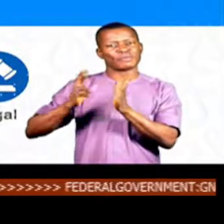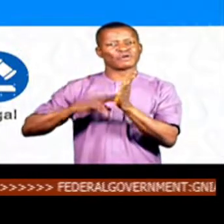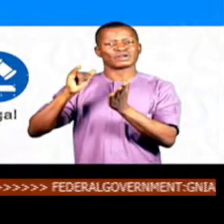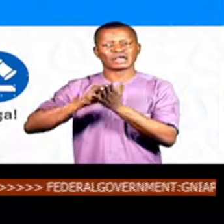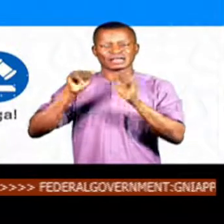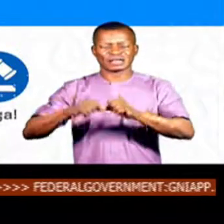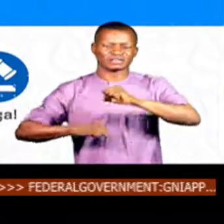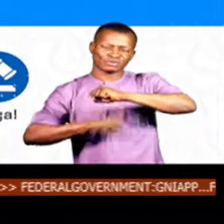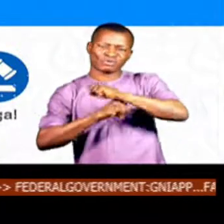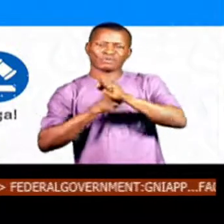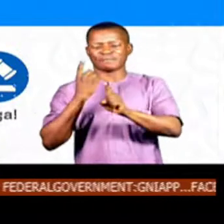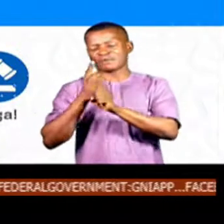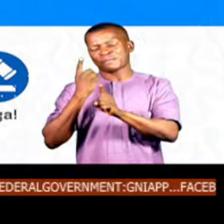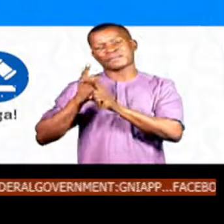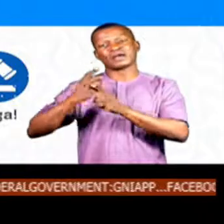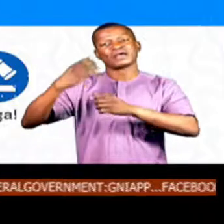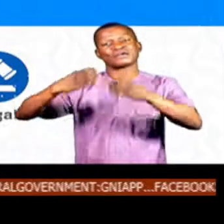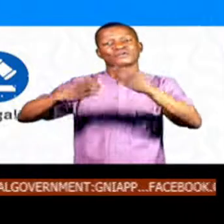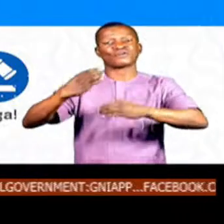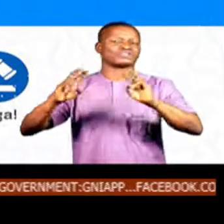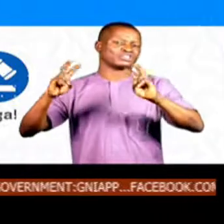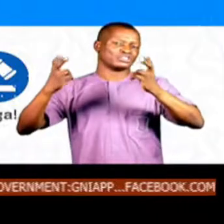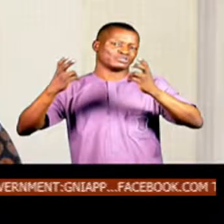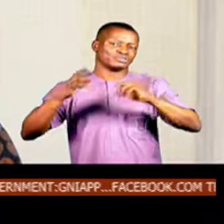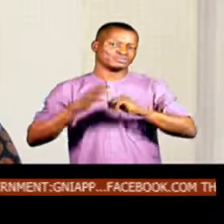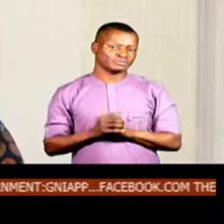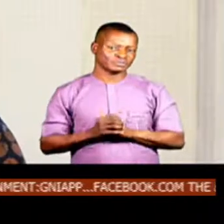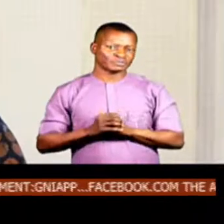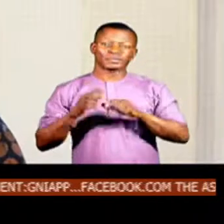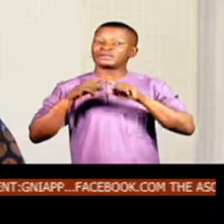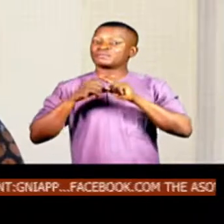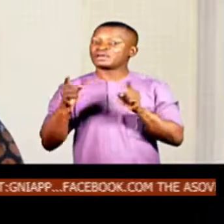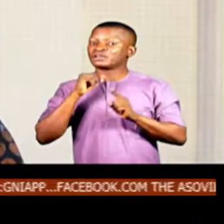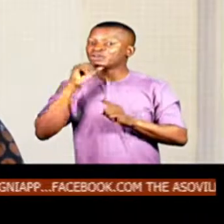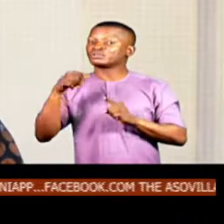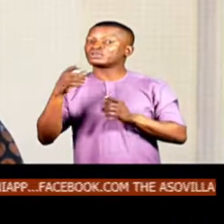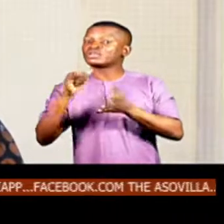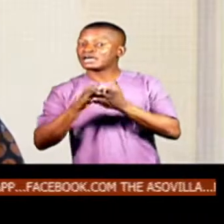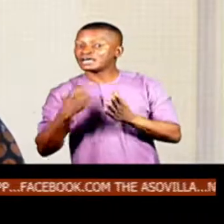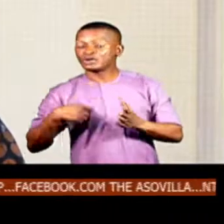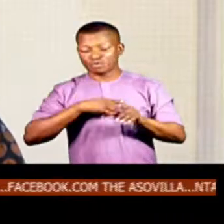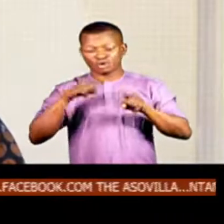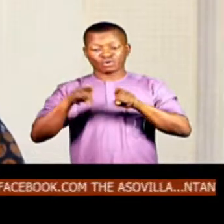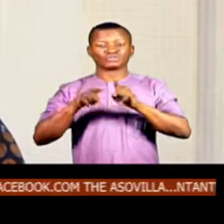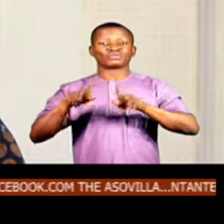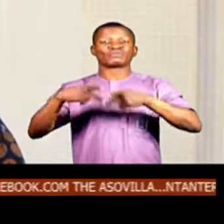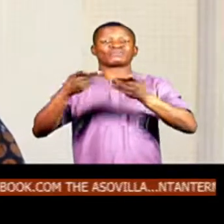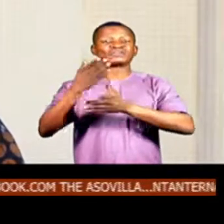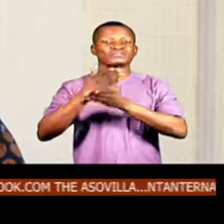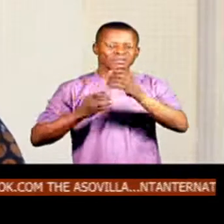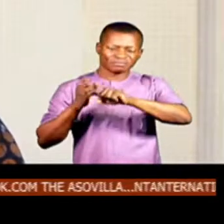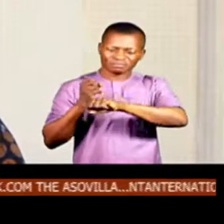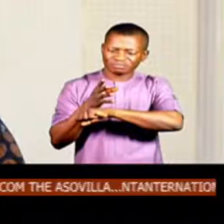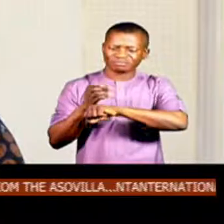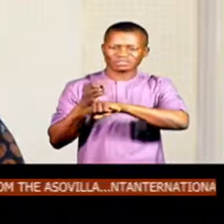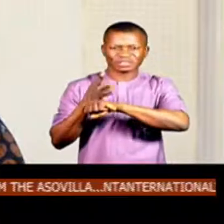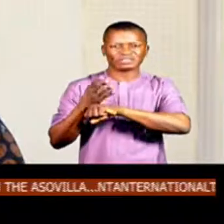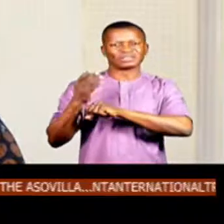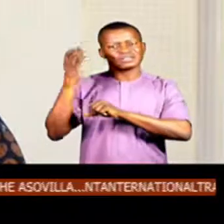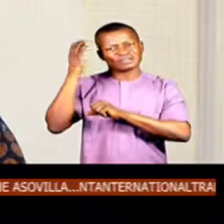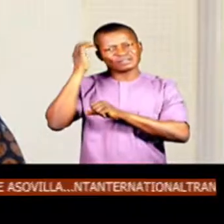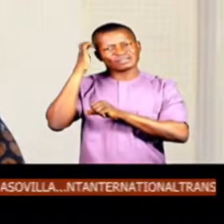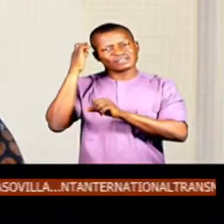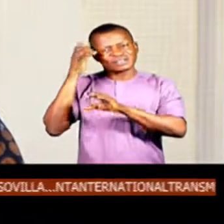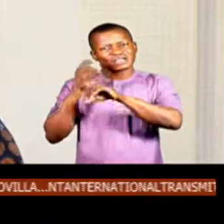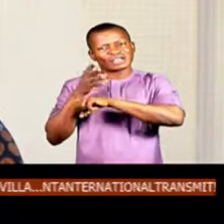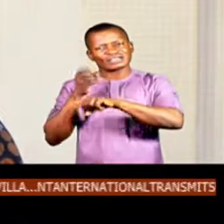support effective prosecutions of rape cases in court, but not only that, to also provide trauma counseling to